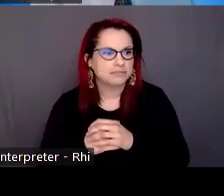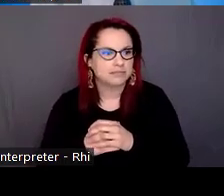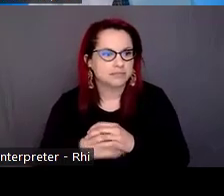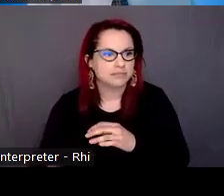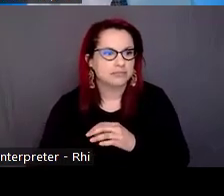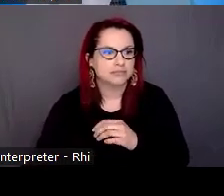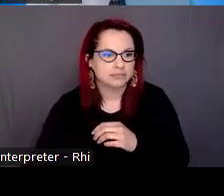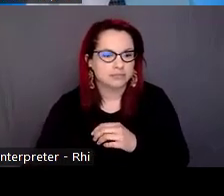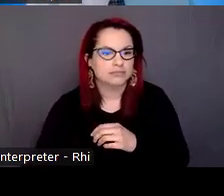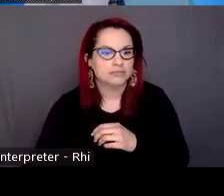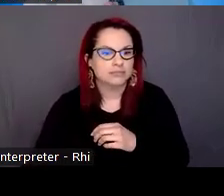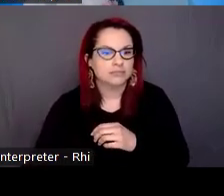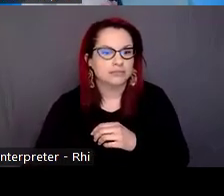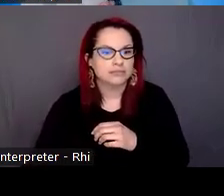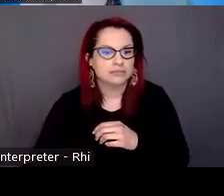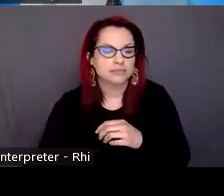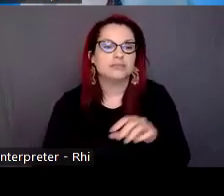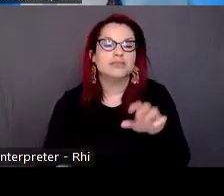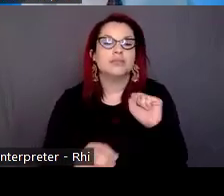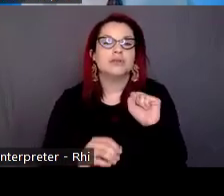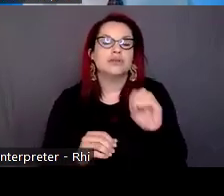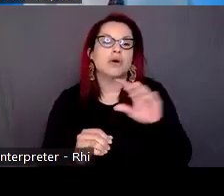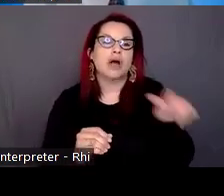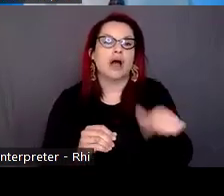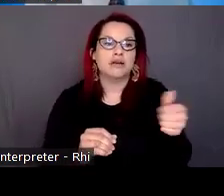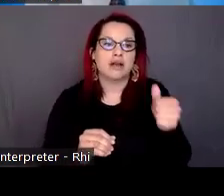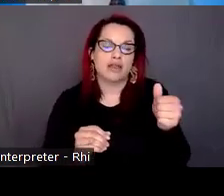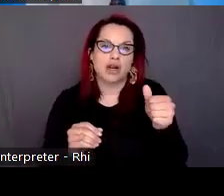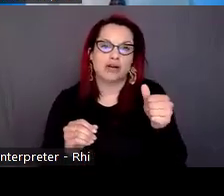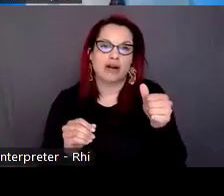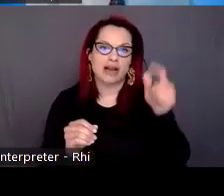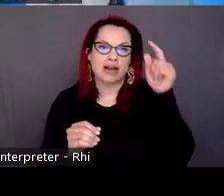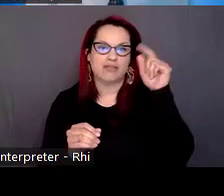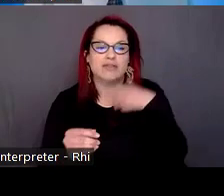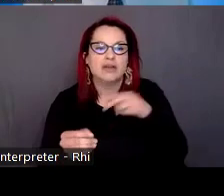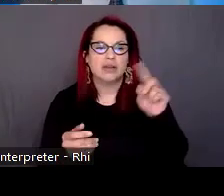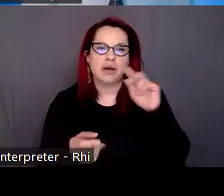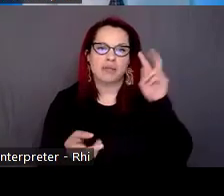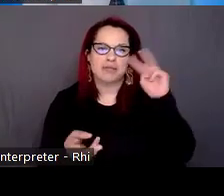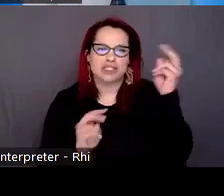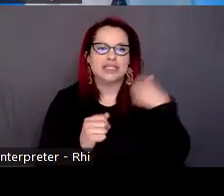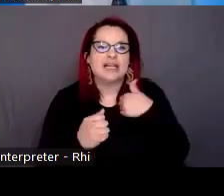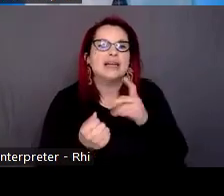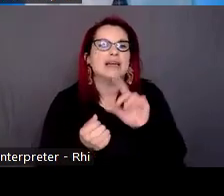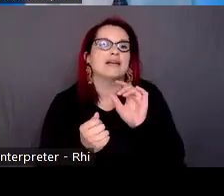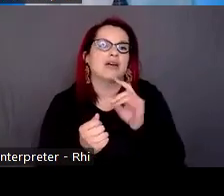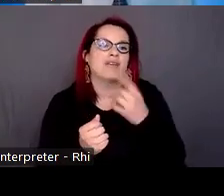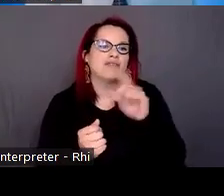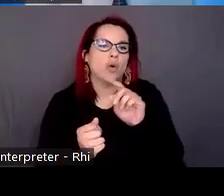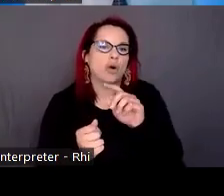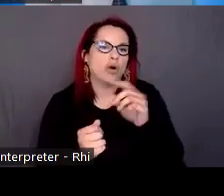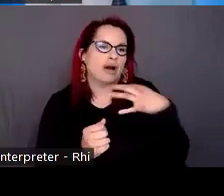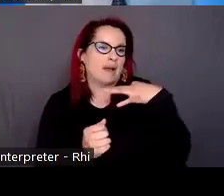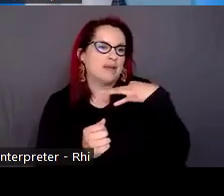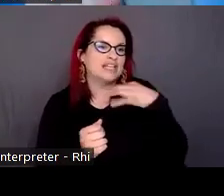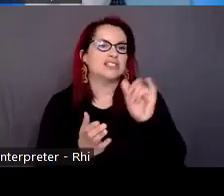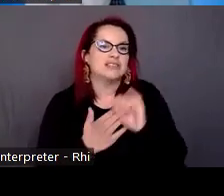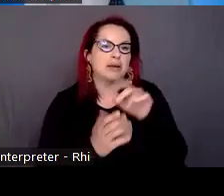Another misconception we're hearing is that it will change the way the requirements for applications. PIs will be asked